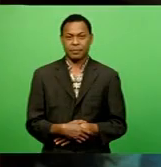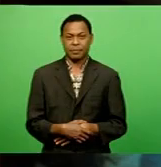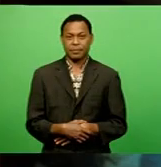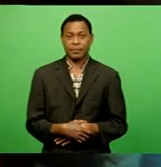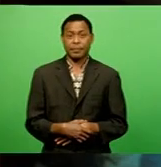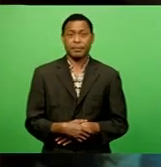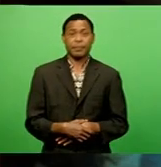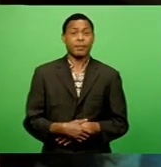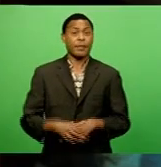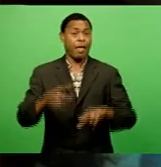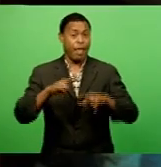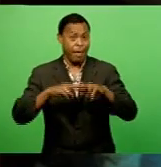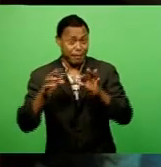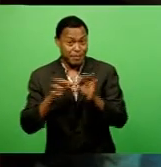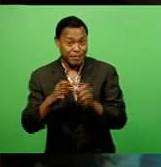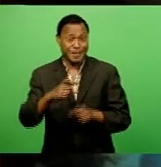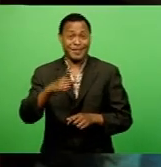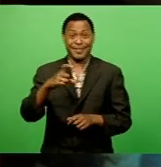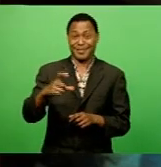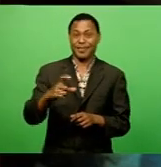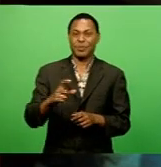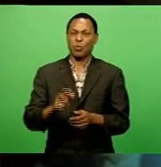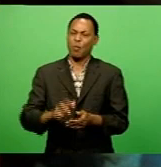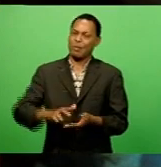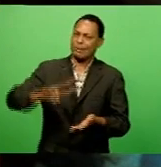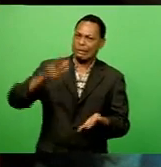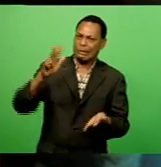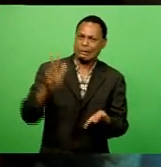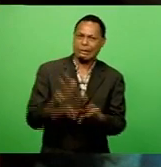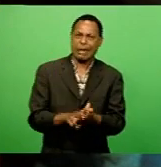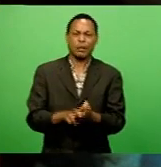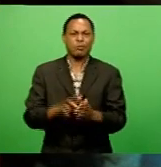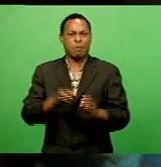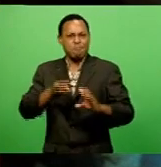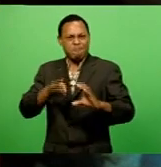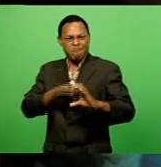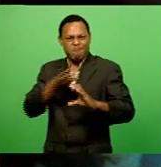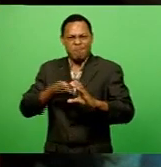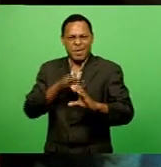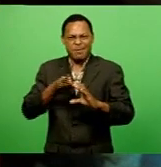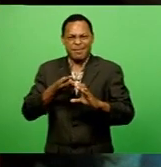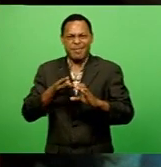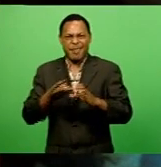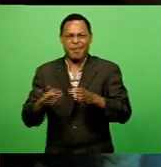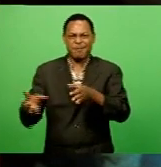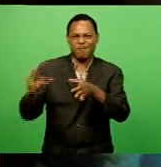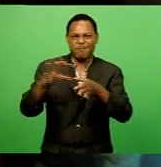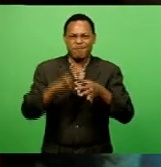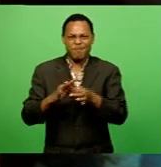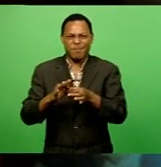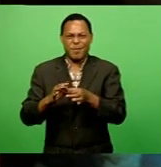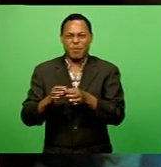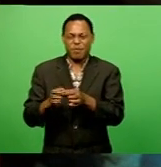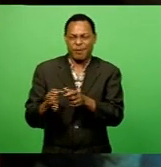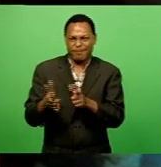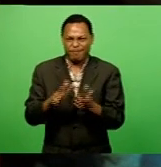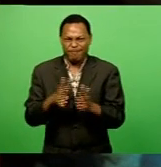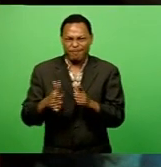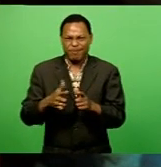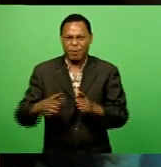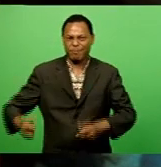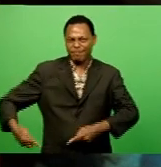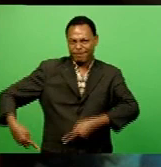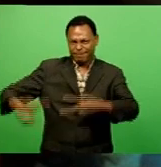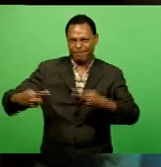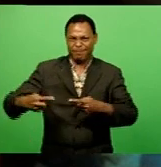The Fijian Broadcasting Corporation has signed an exclusive media partnership deal with the Mobile Uprising Sevens Organizing